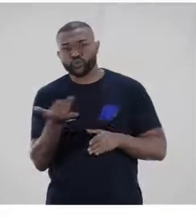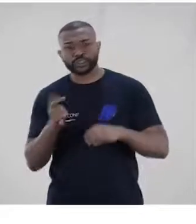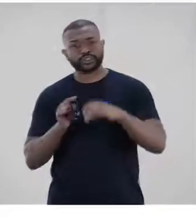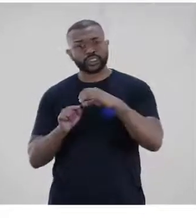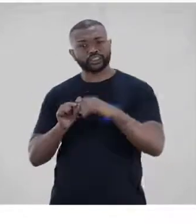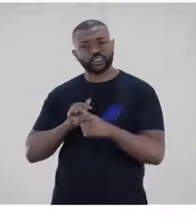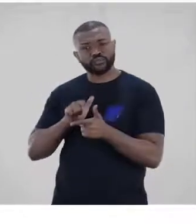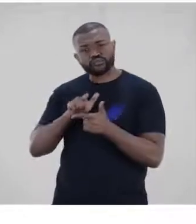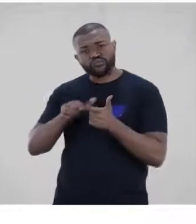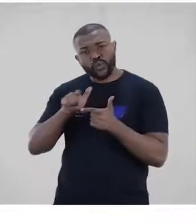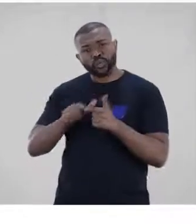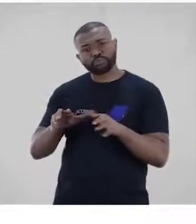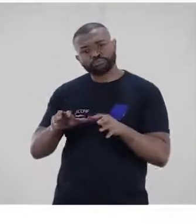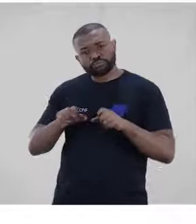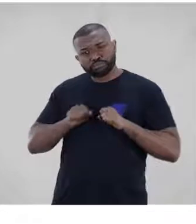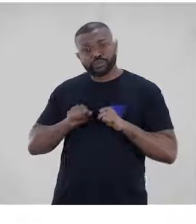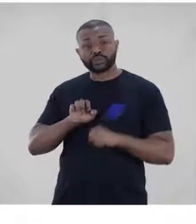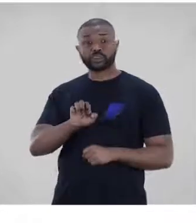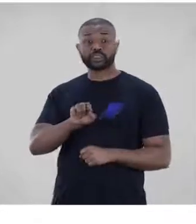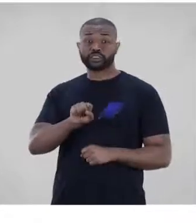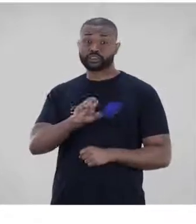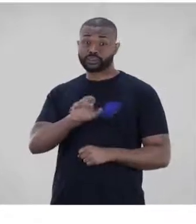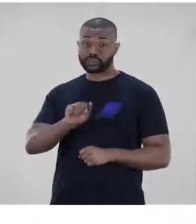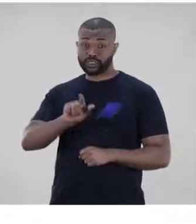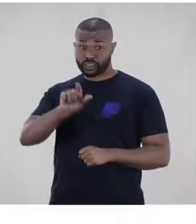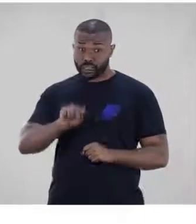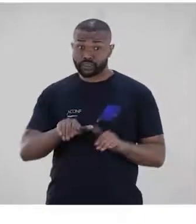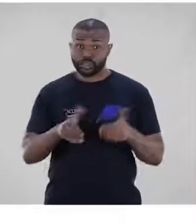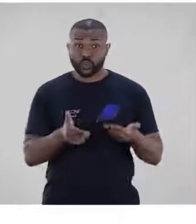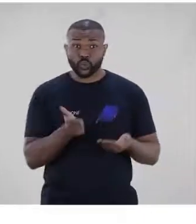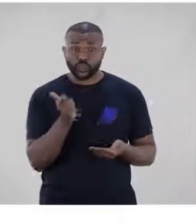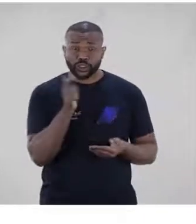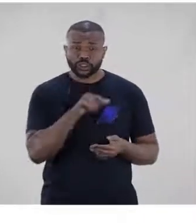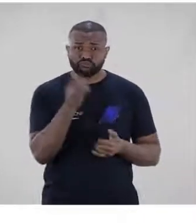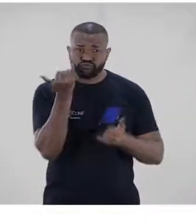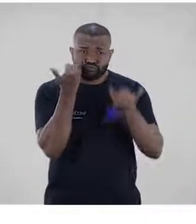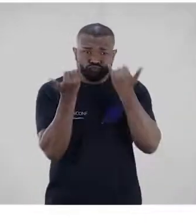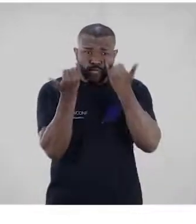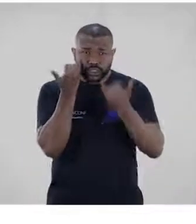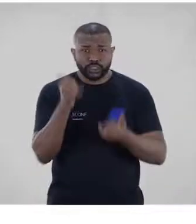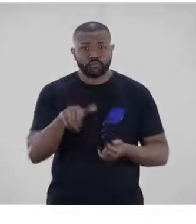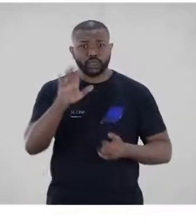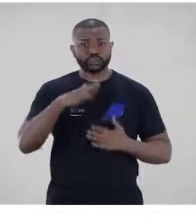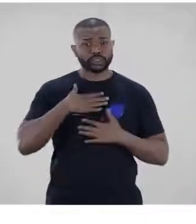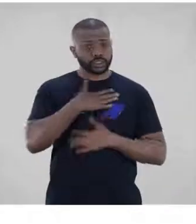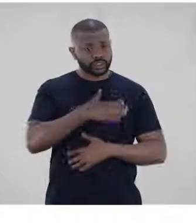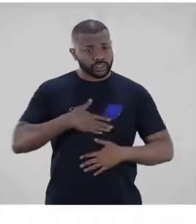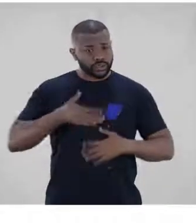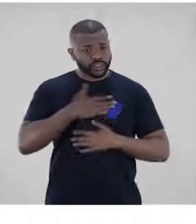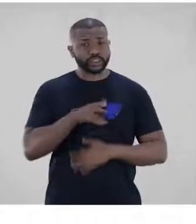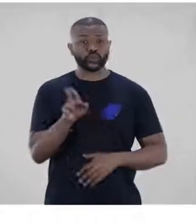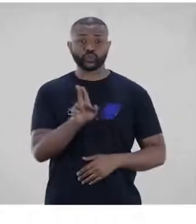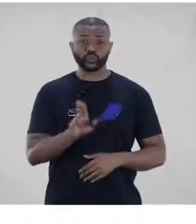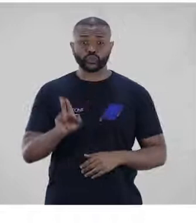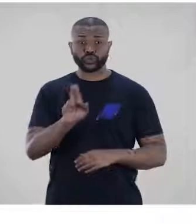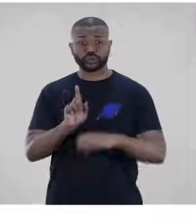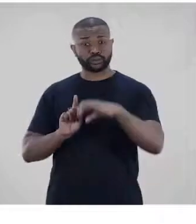clients have this kind of scale problems, the scaling more, getting more data, or scaling, getting more